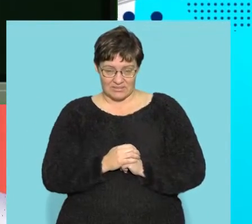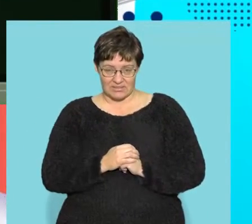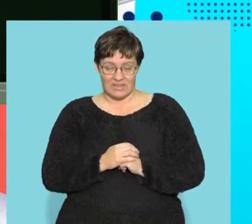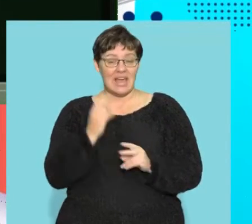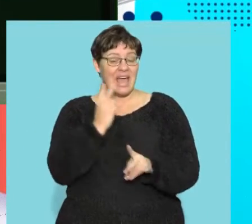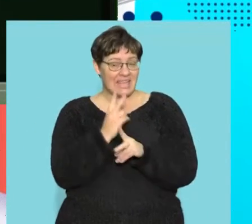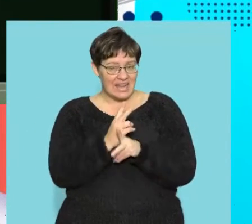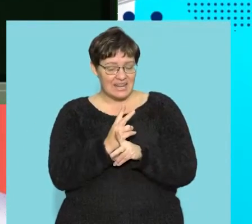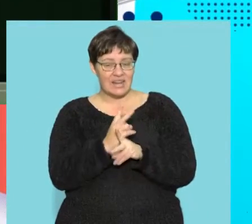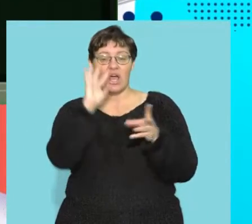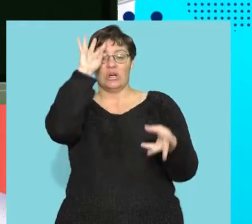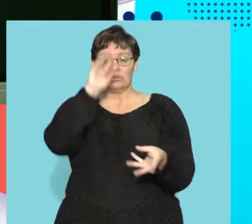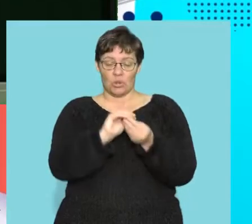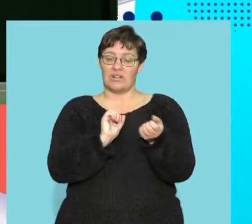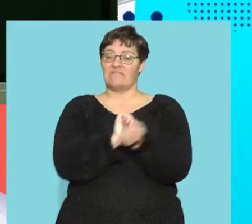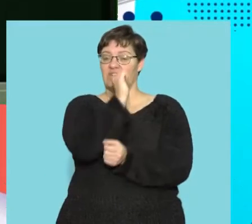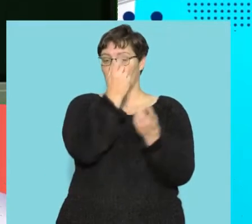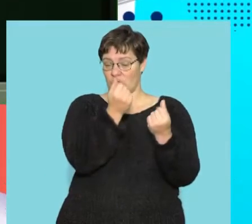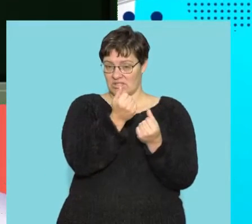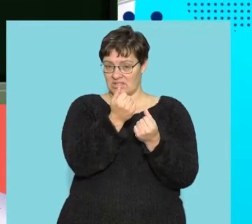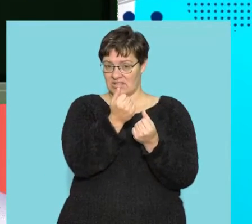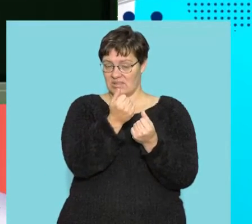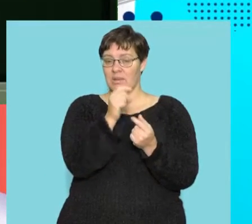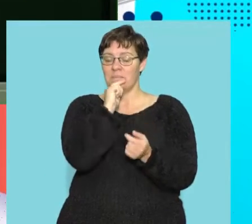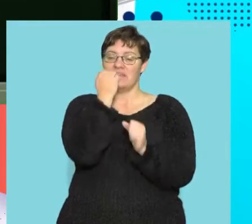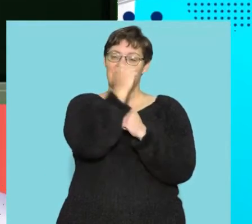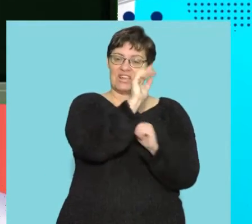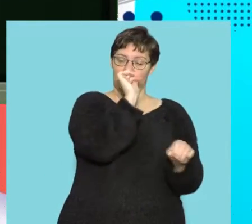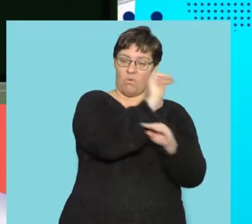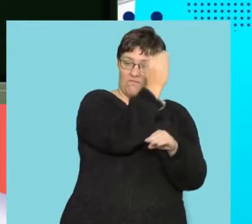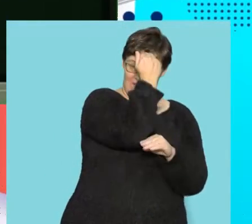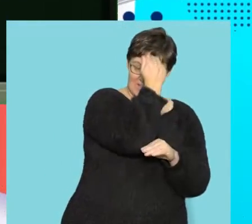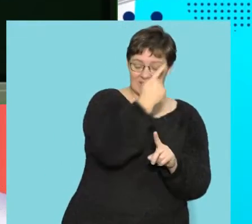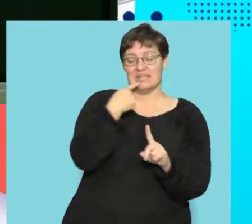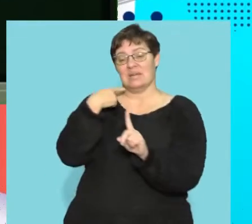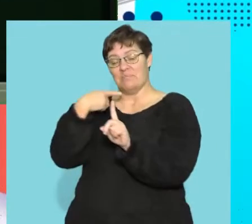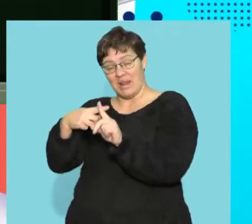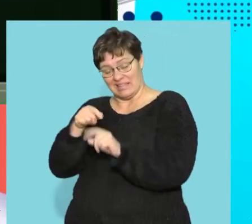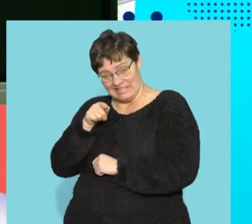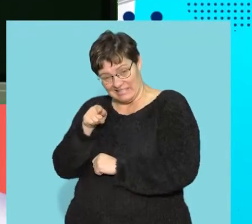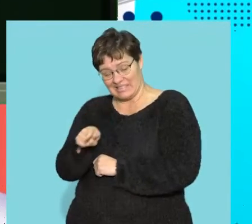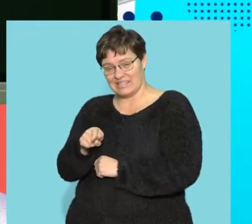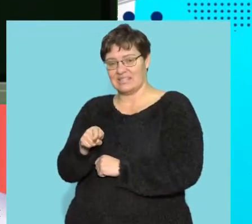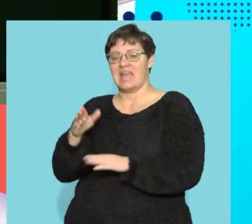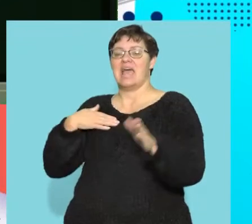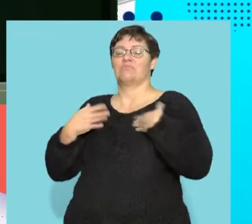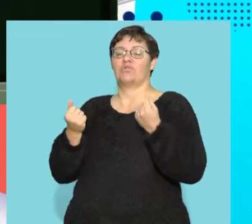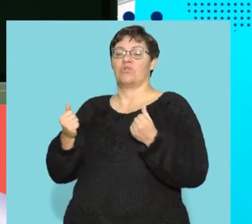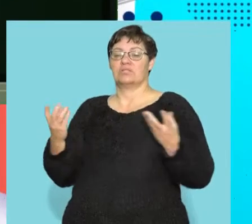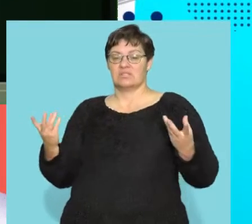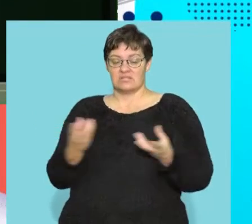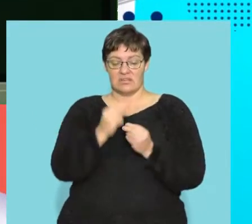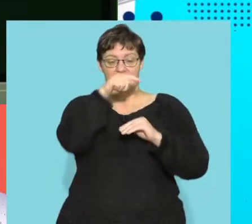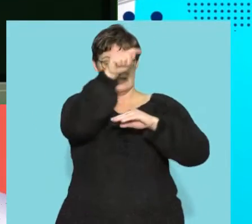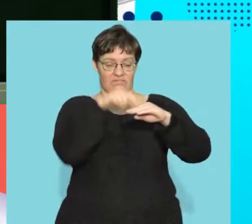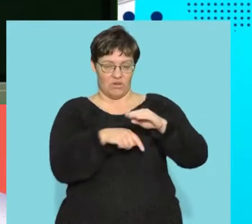it's my total fixed cost, which is my factory overheads, plus my admin cost divided by